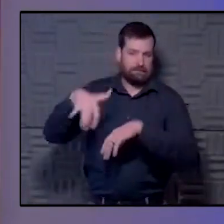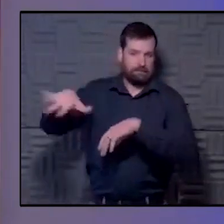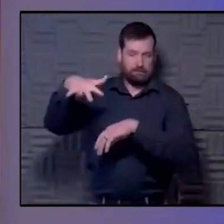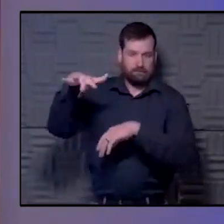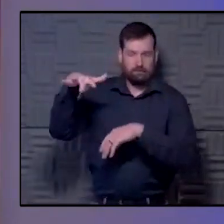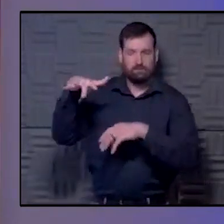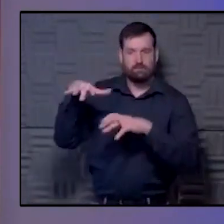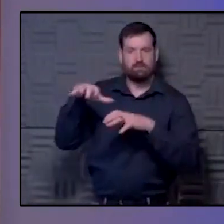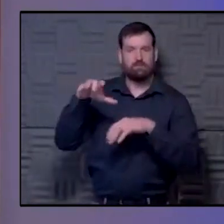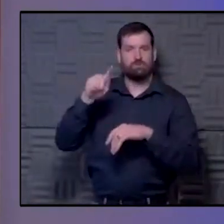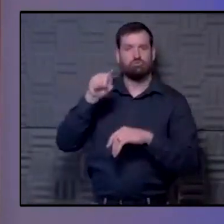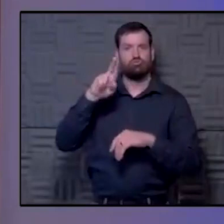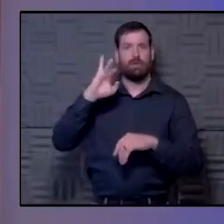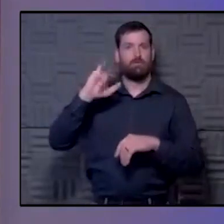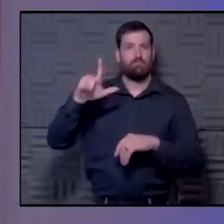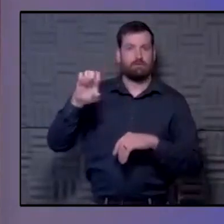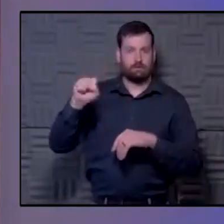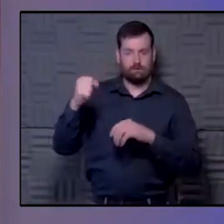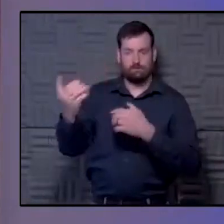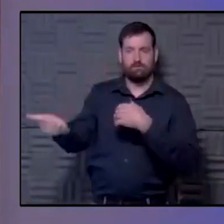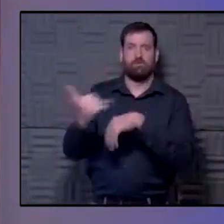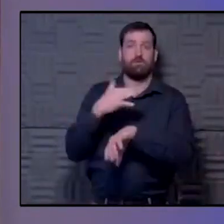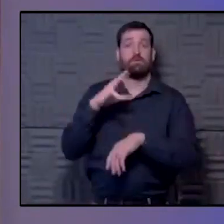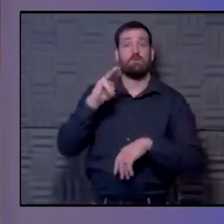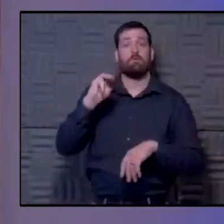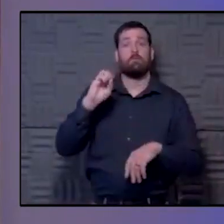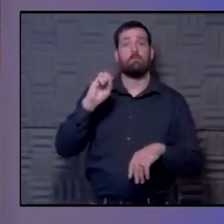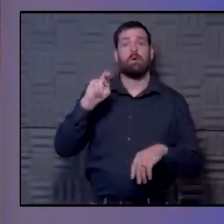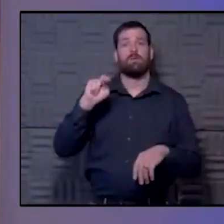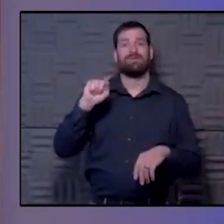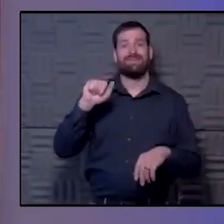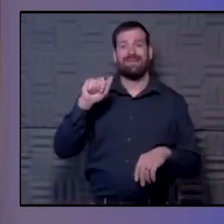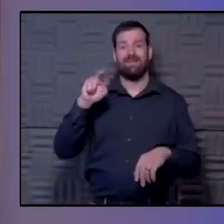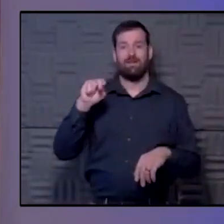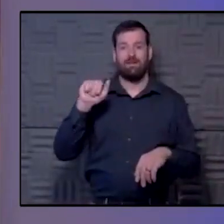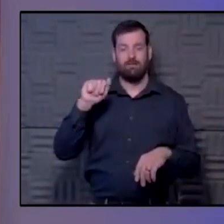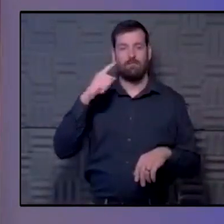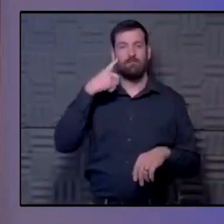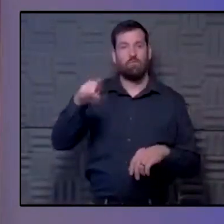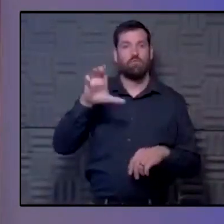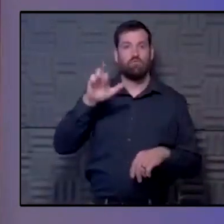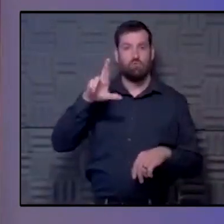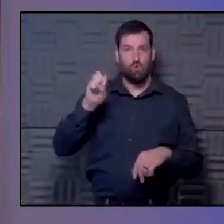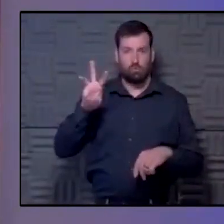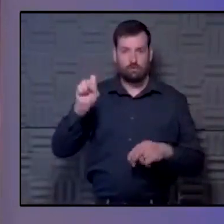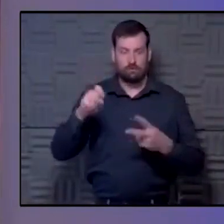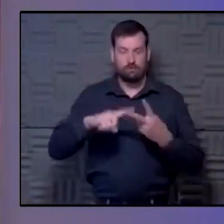leaders called us. I went up to Montana to the Crows, working with the Chickasaws in